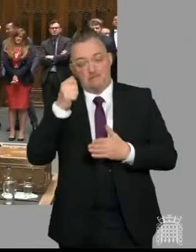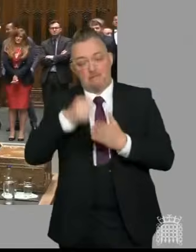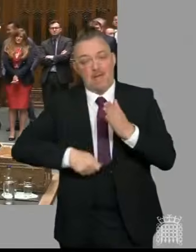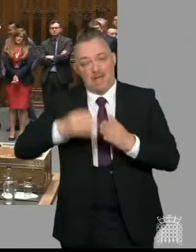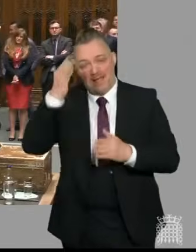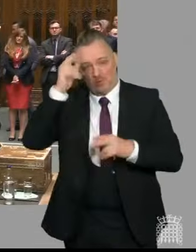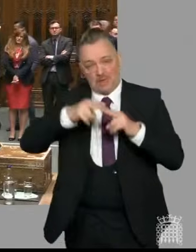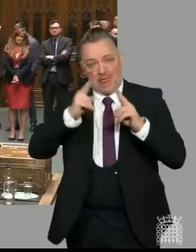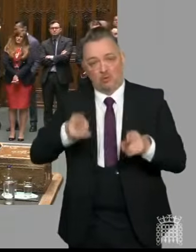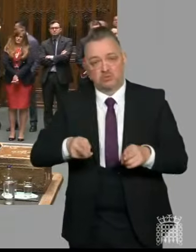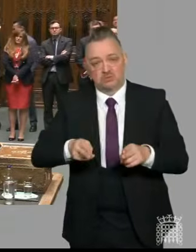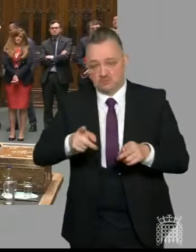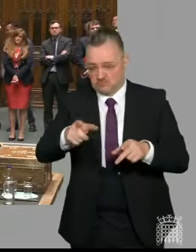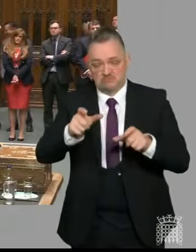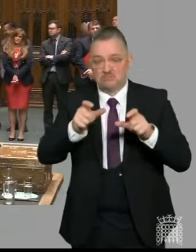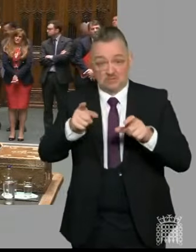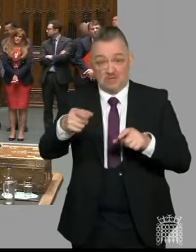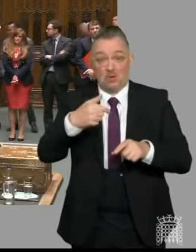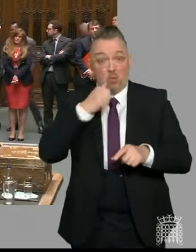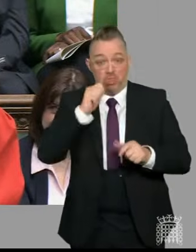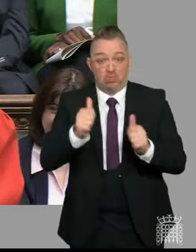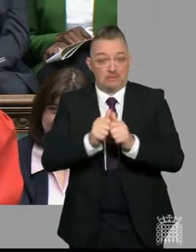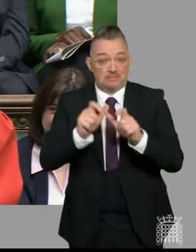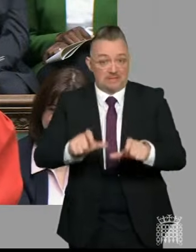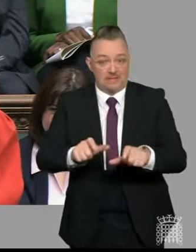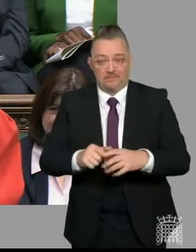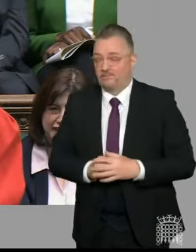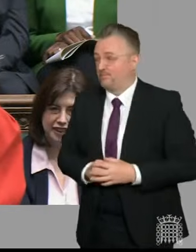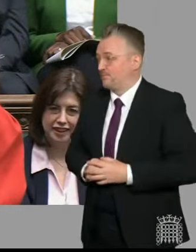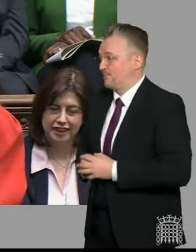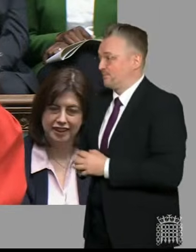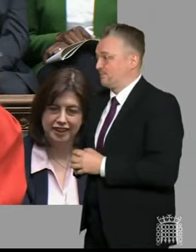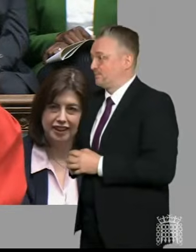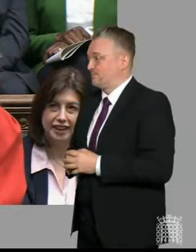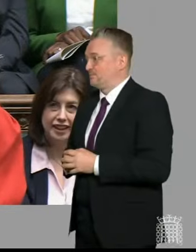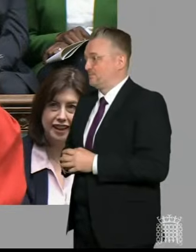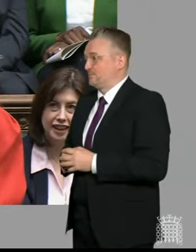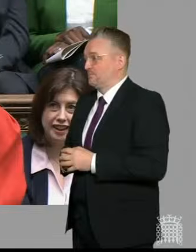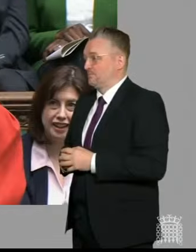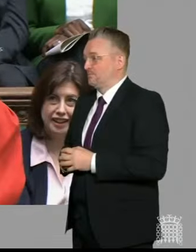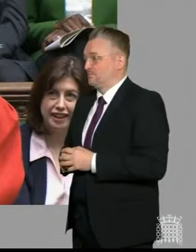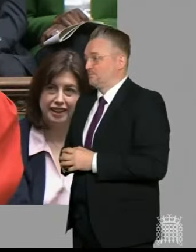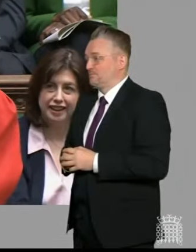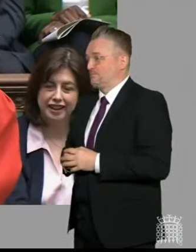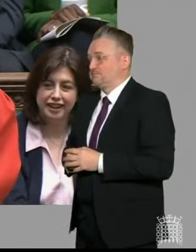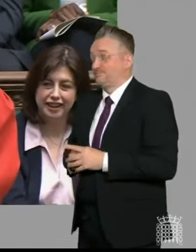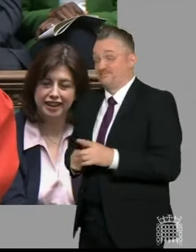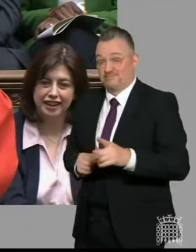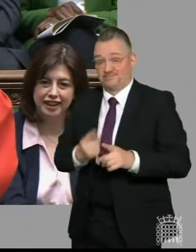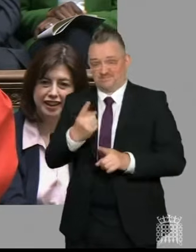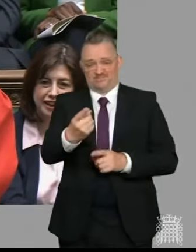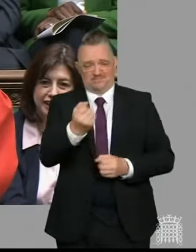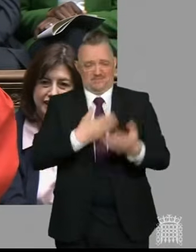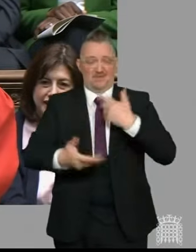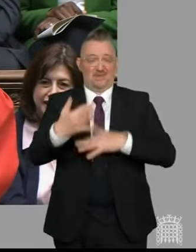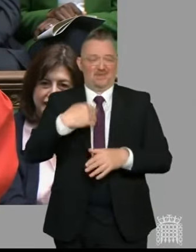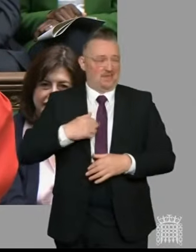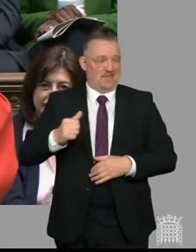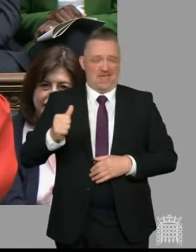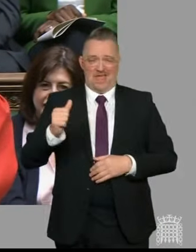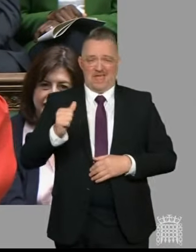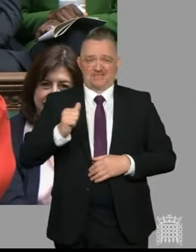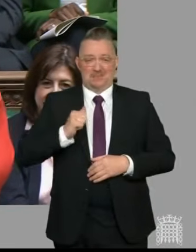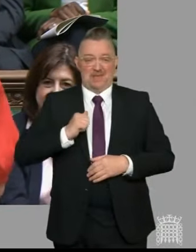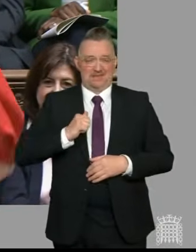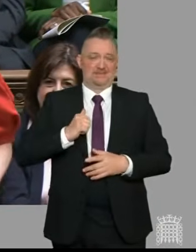Angela Rayner. Mr Speaker, I was expecting a little bit better from him today. He seems to be a bit worn out. Maybe it's the 3 a.m. calls from the bad men